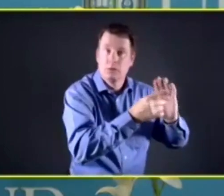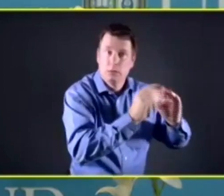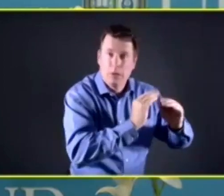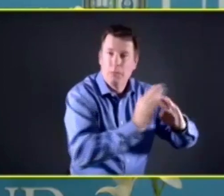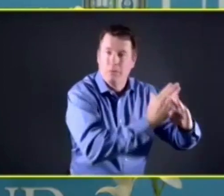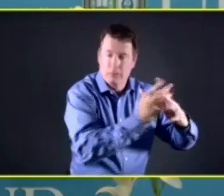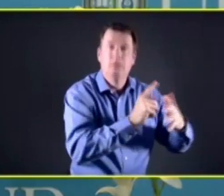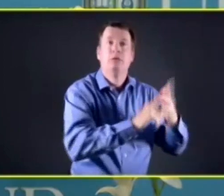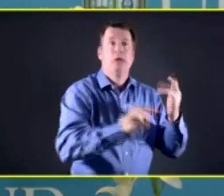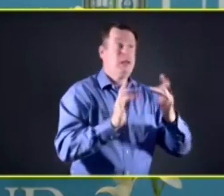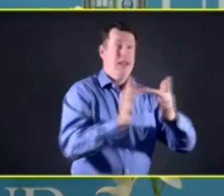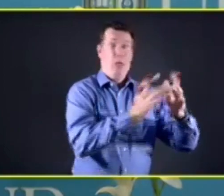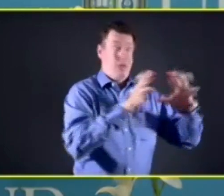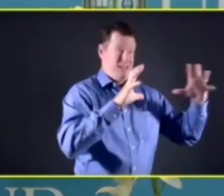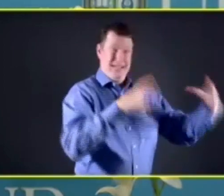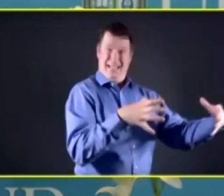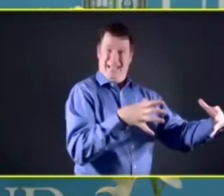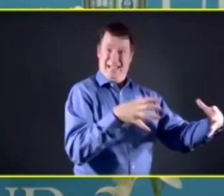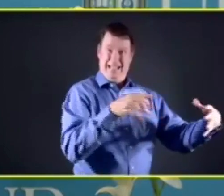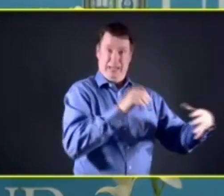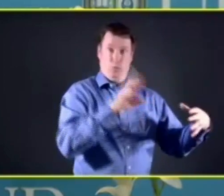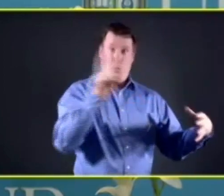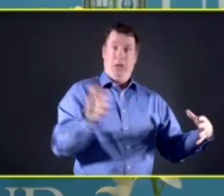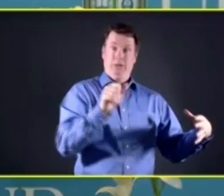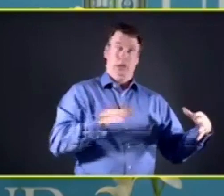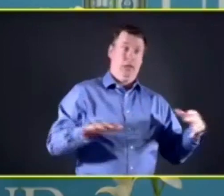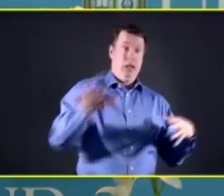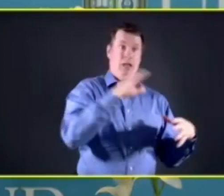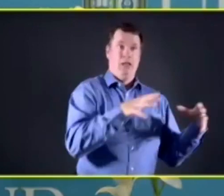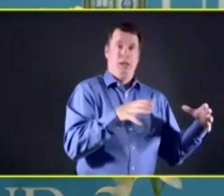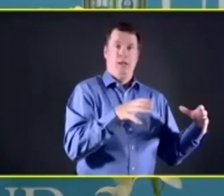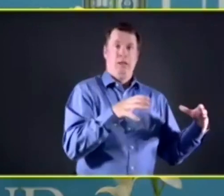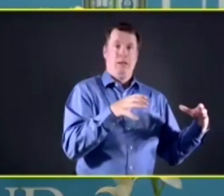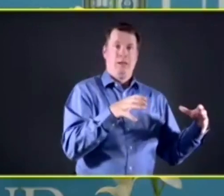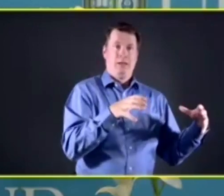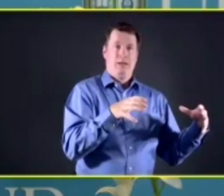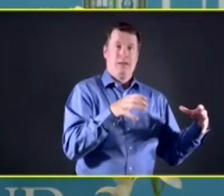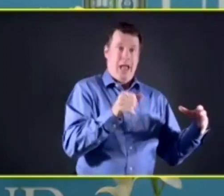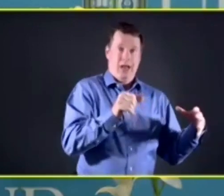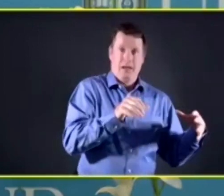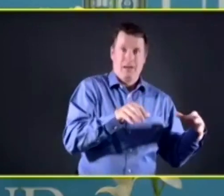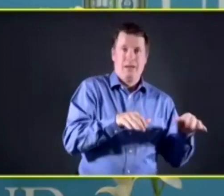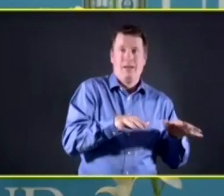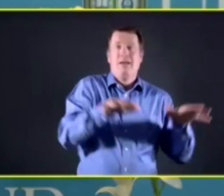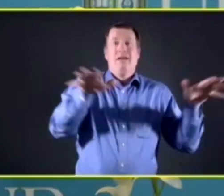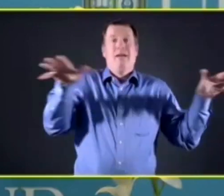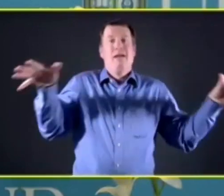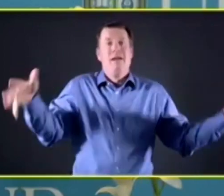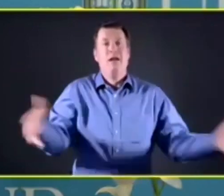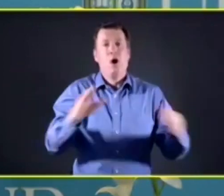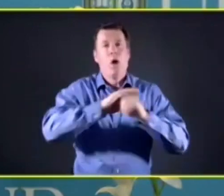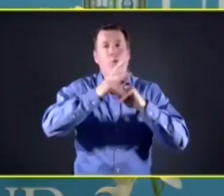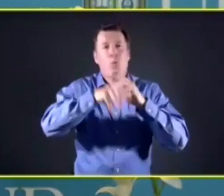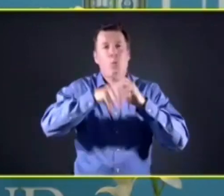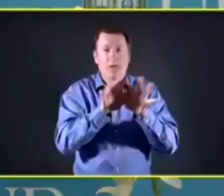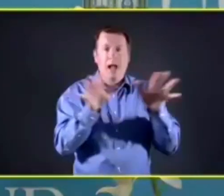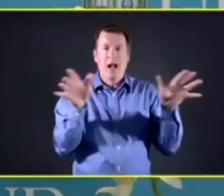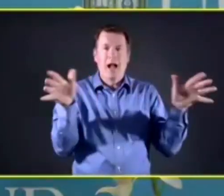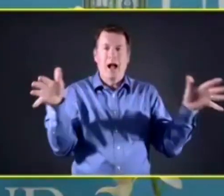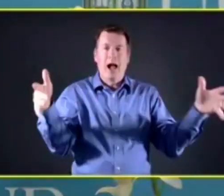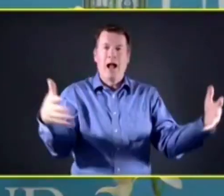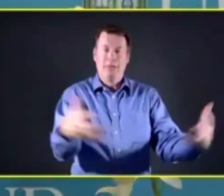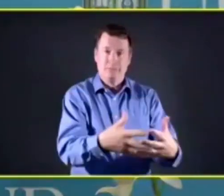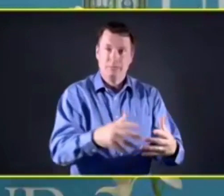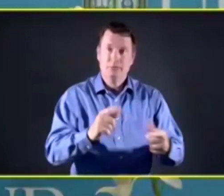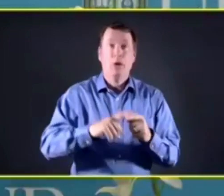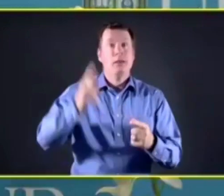around the world, and essentially are available. The plan was to have them available should something come along that needs a